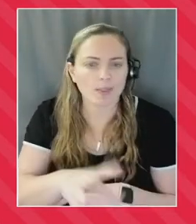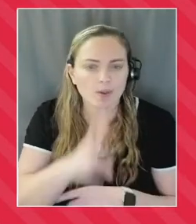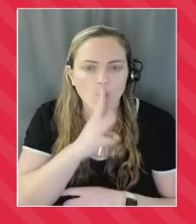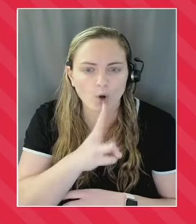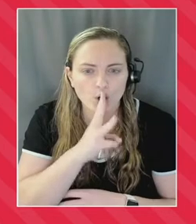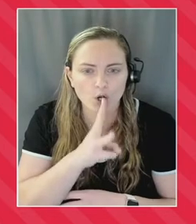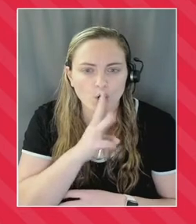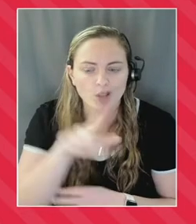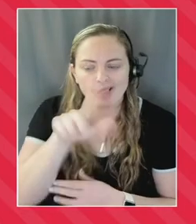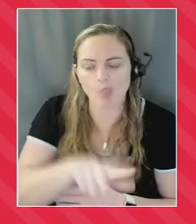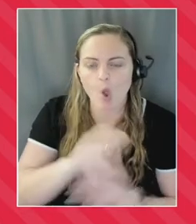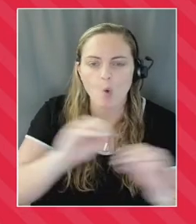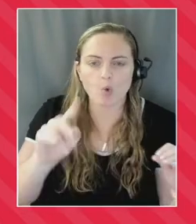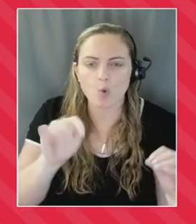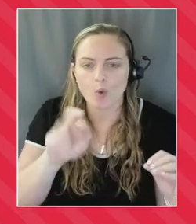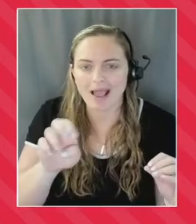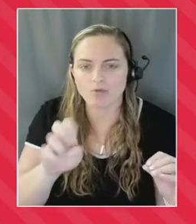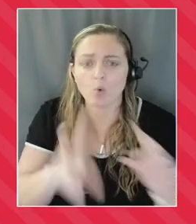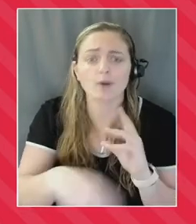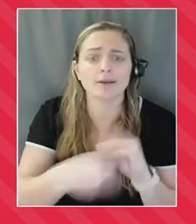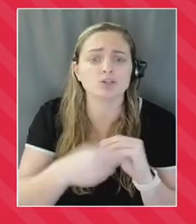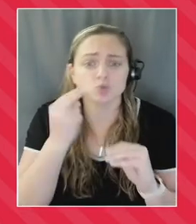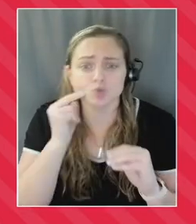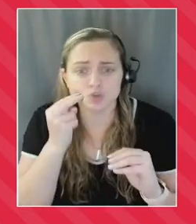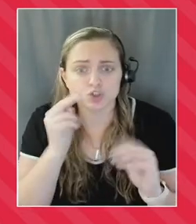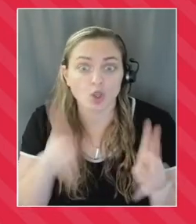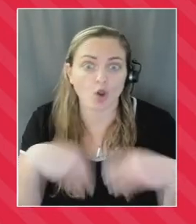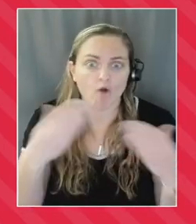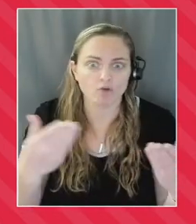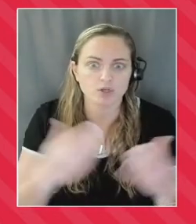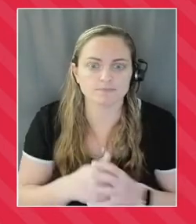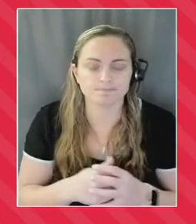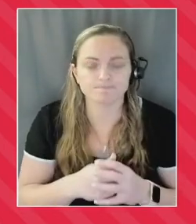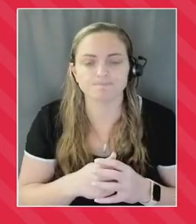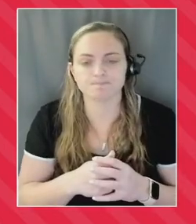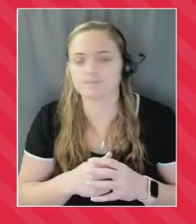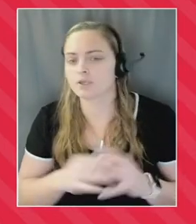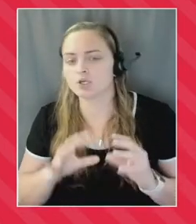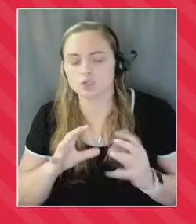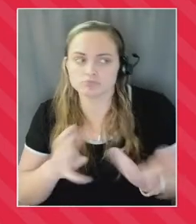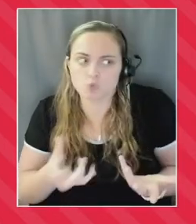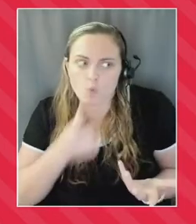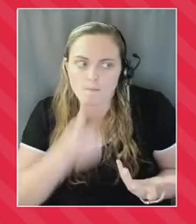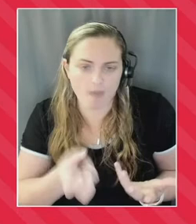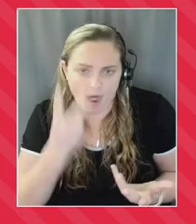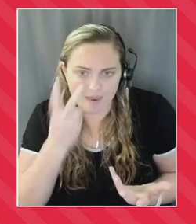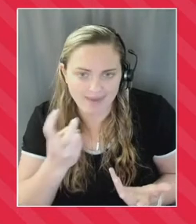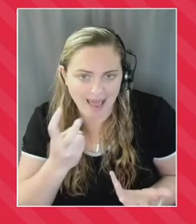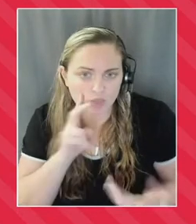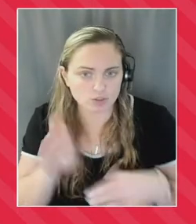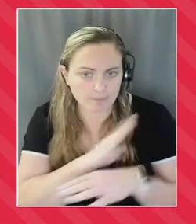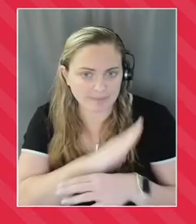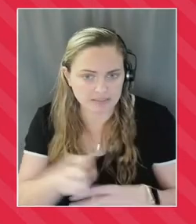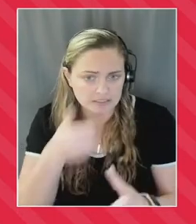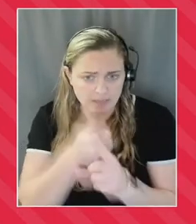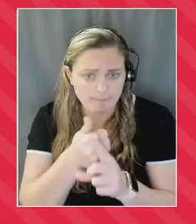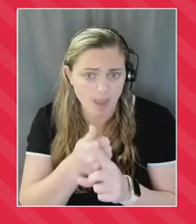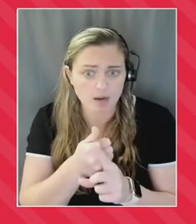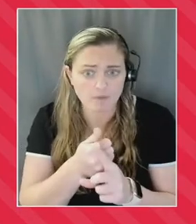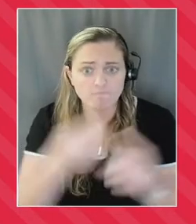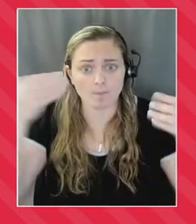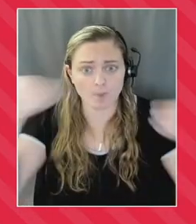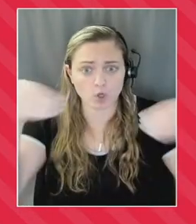no calorie or additional nutritional offerings. So there's no doubt that there's a business impact to merchandising